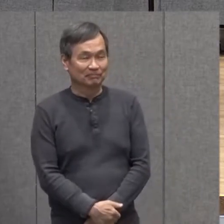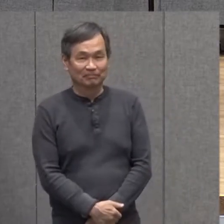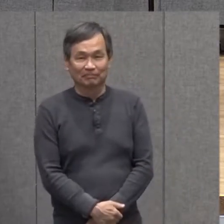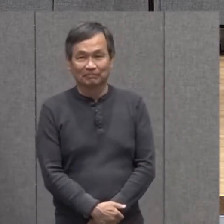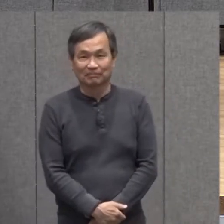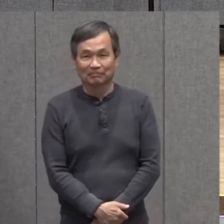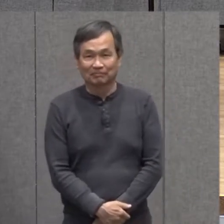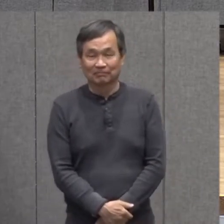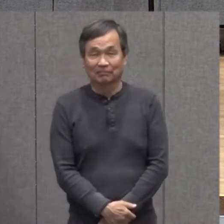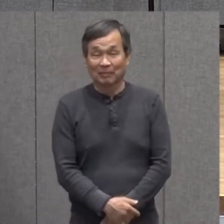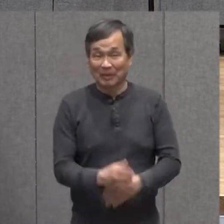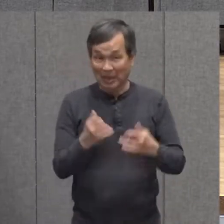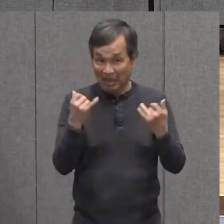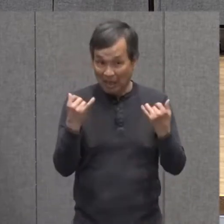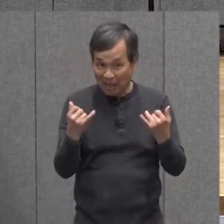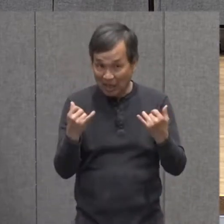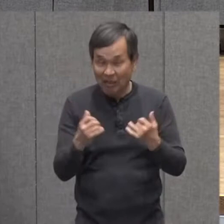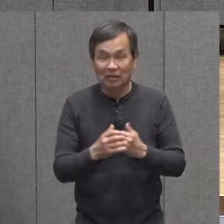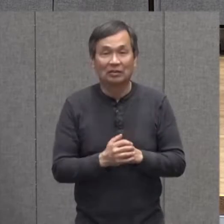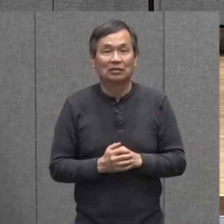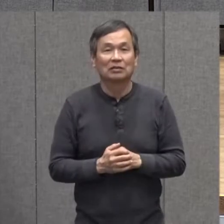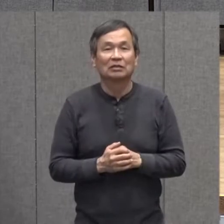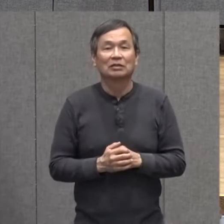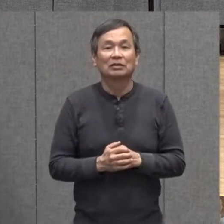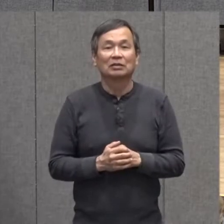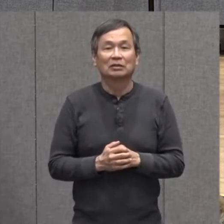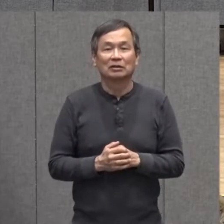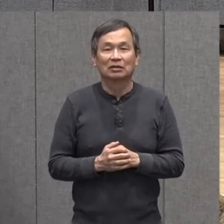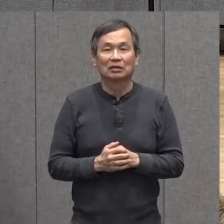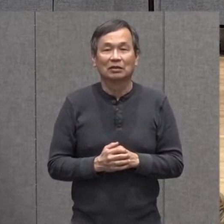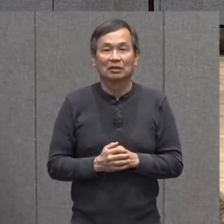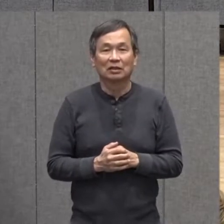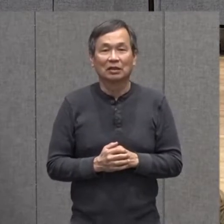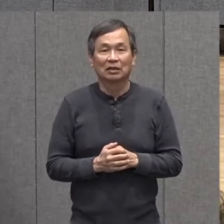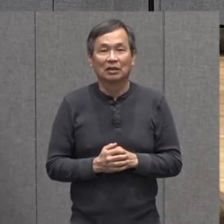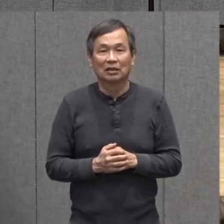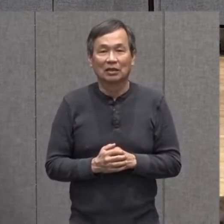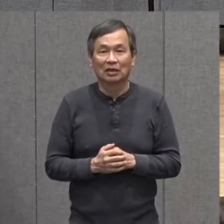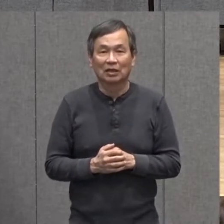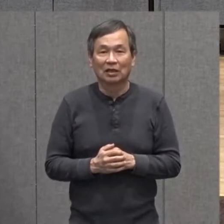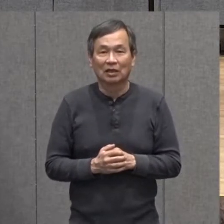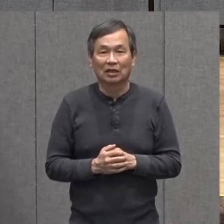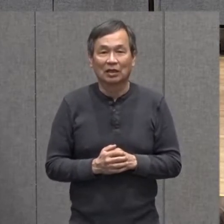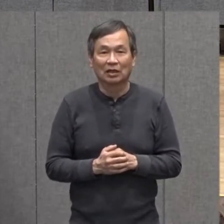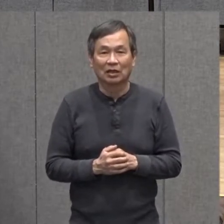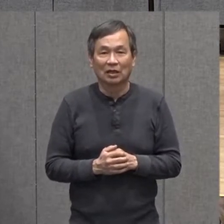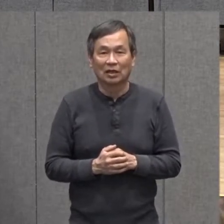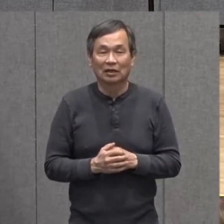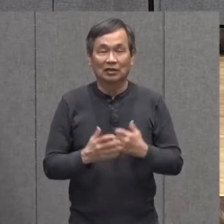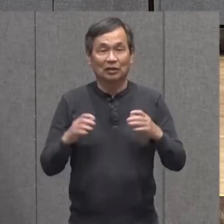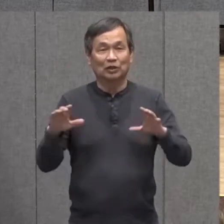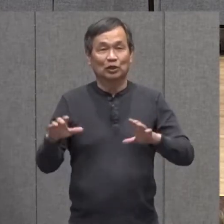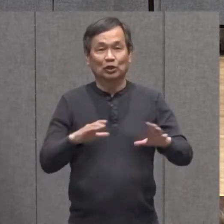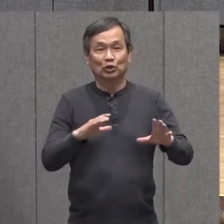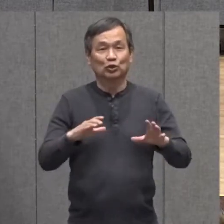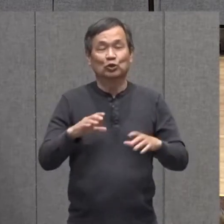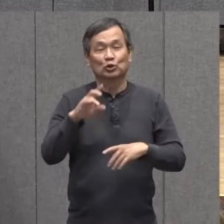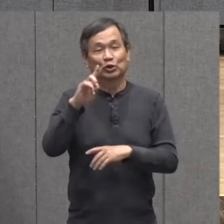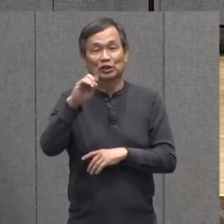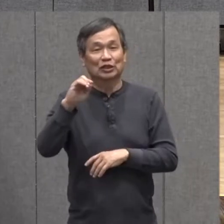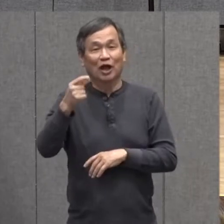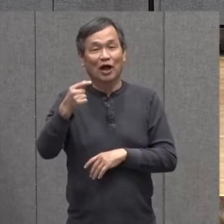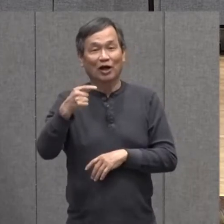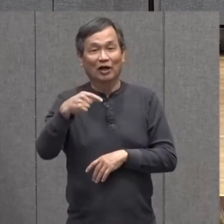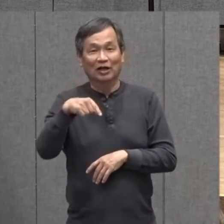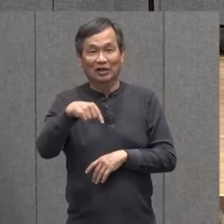mesa. All right, now we're gonna go from here, we're gonna go into our first downward dog. So Vamos you're a going ir. to bring